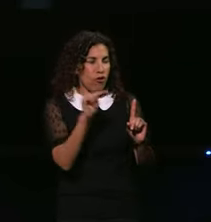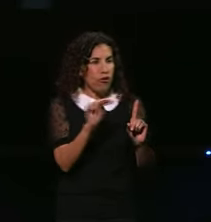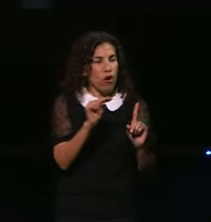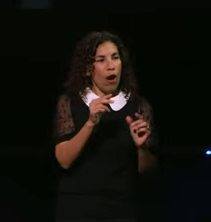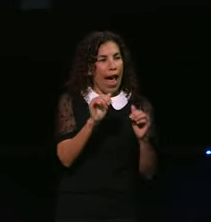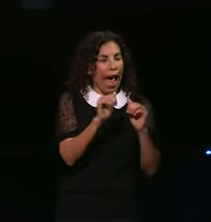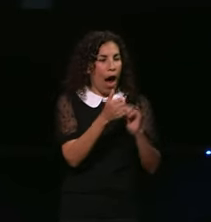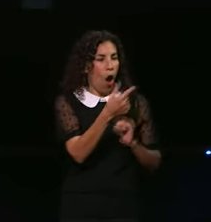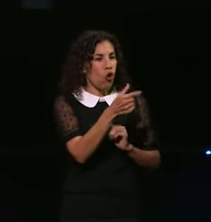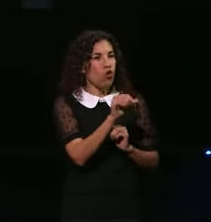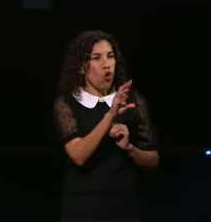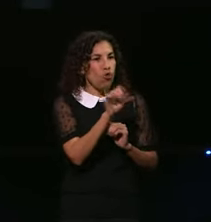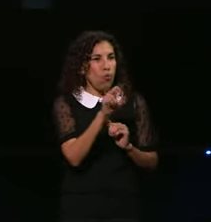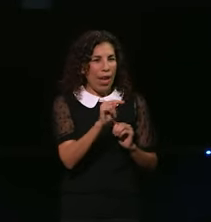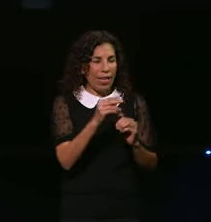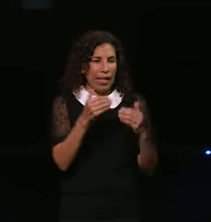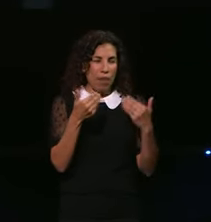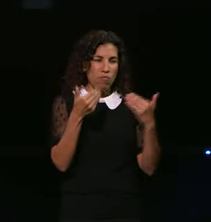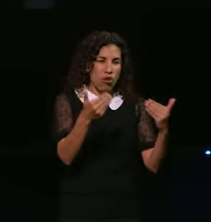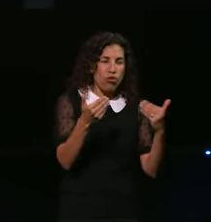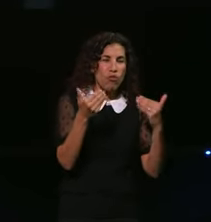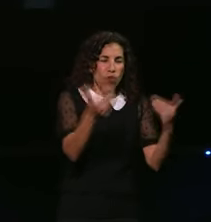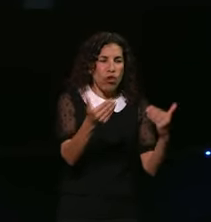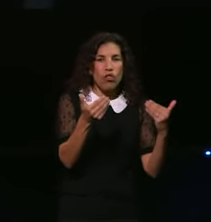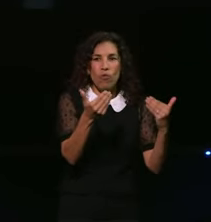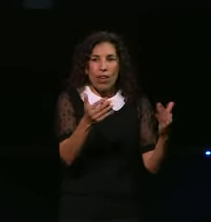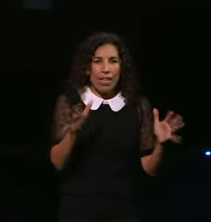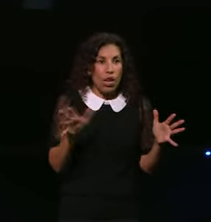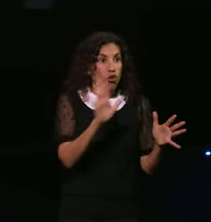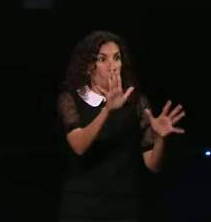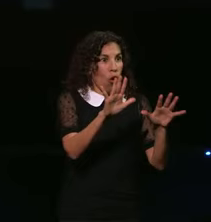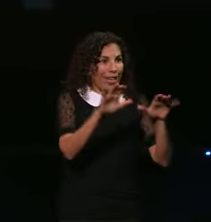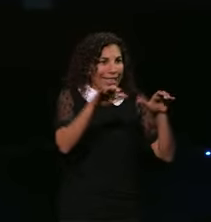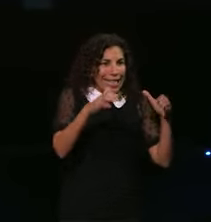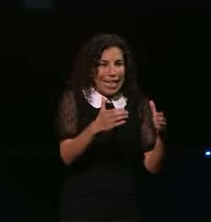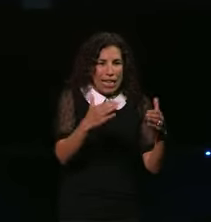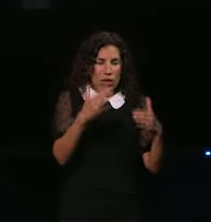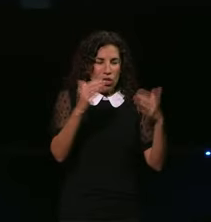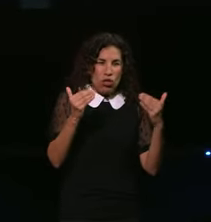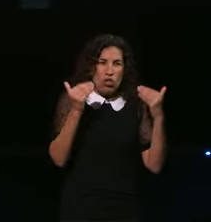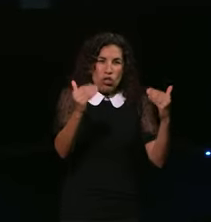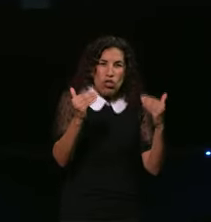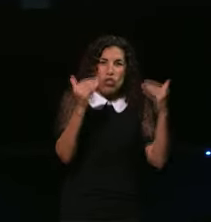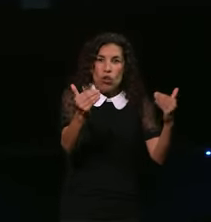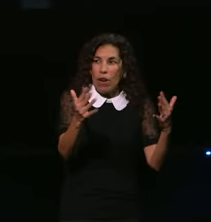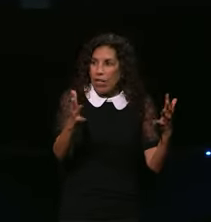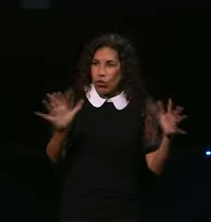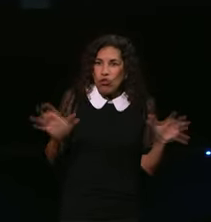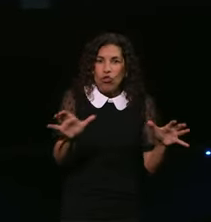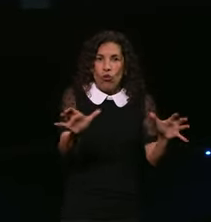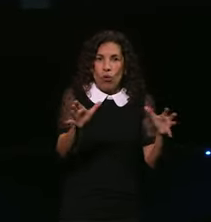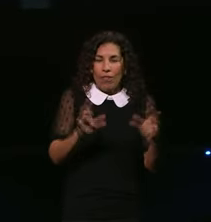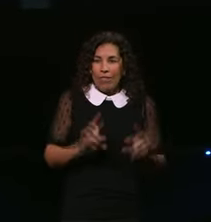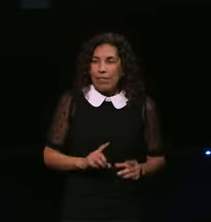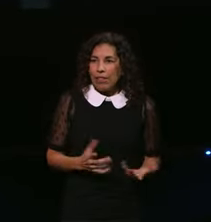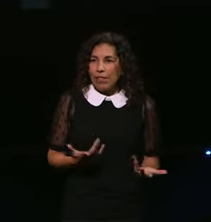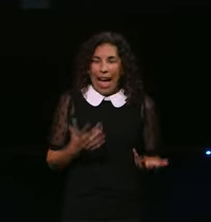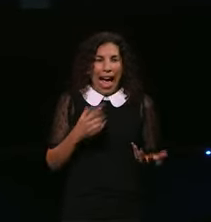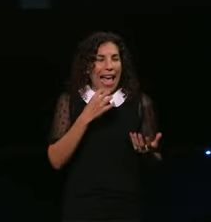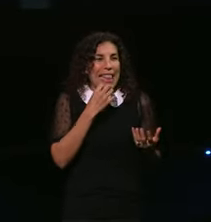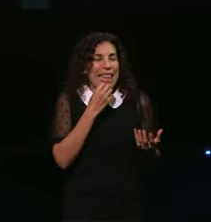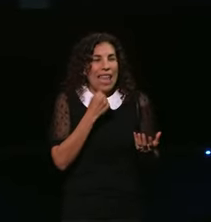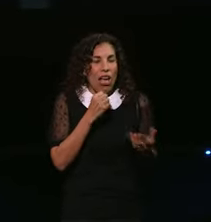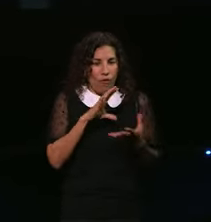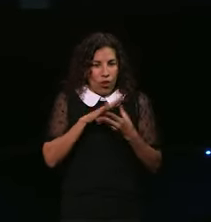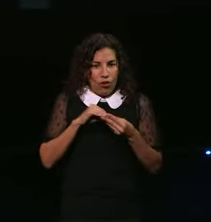and how he kept pushing you and Josh and your team to go farther and farther. And I love the